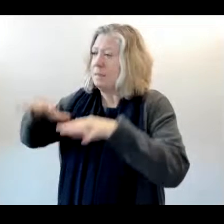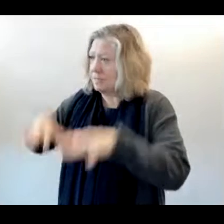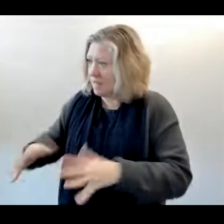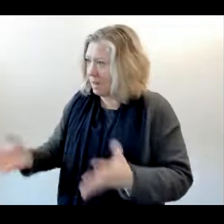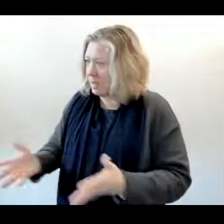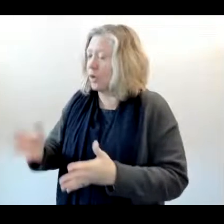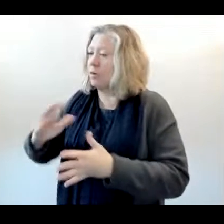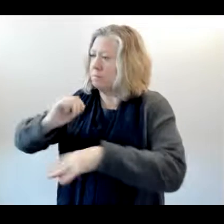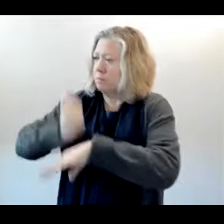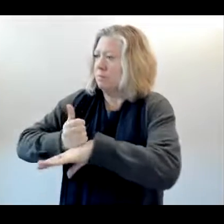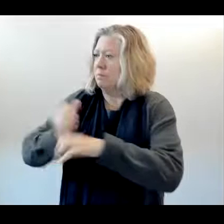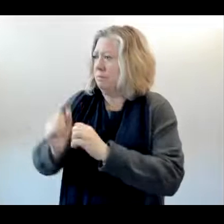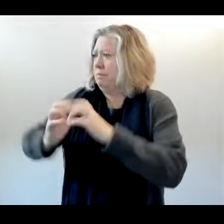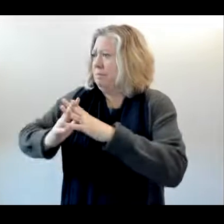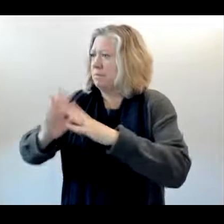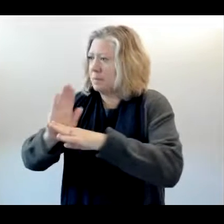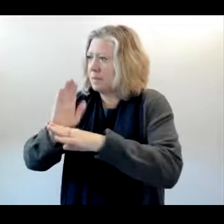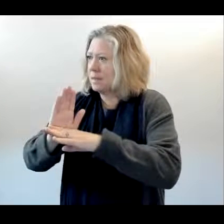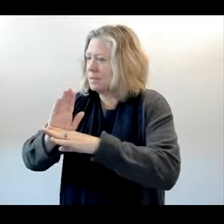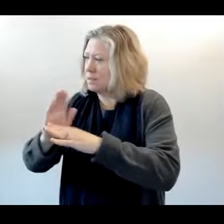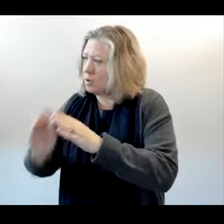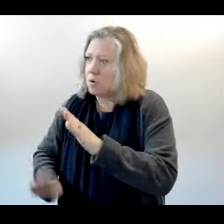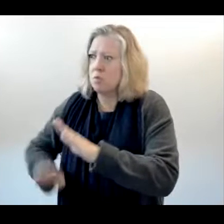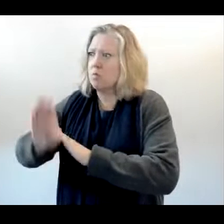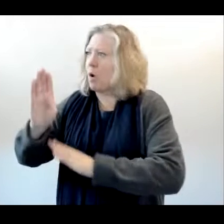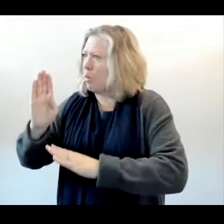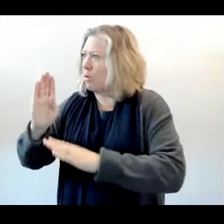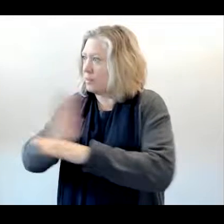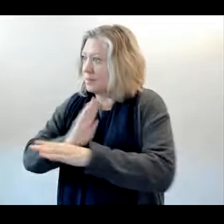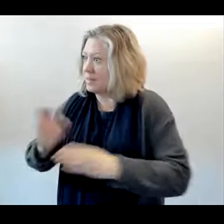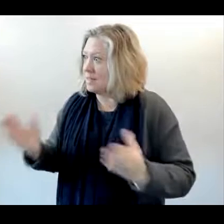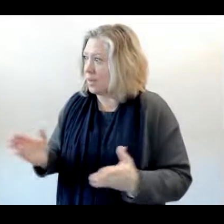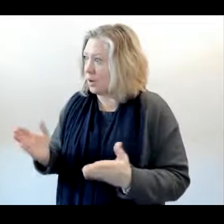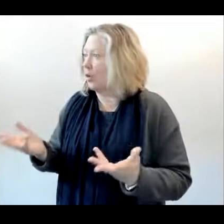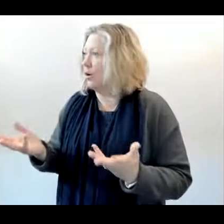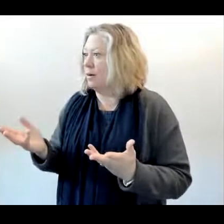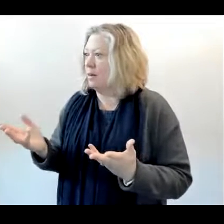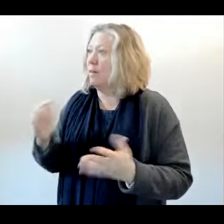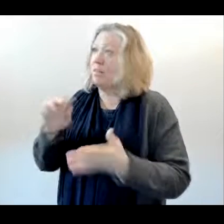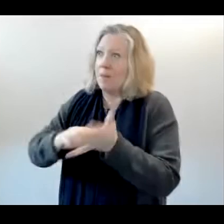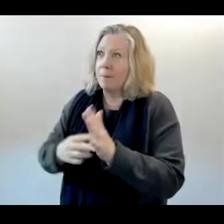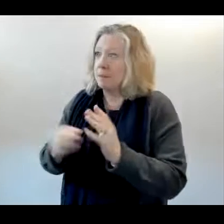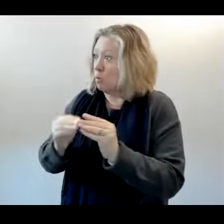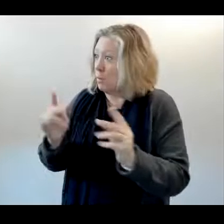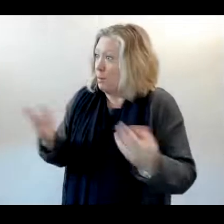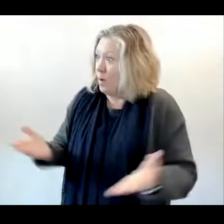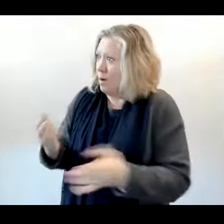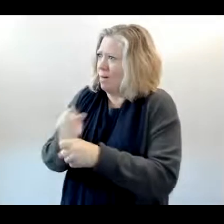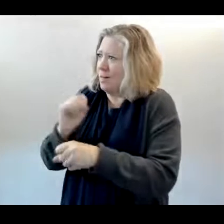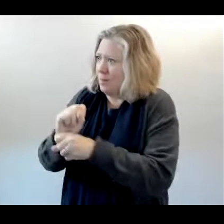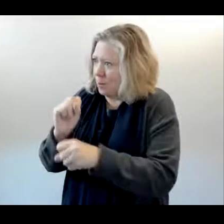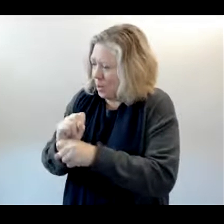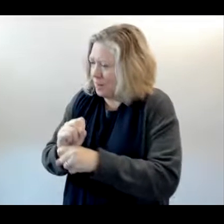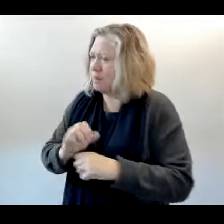on redevelopment in the neighborhood, willing to help grow their business here, which is going to employ more individuals, and then also while